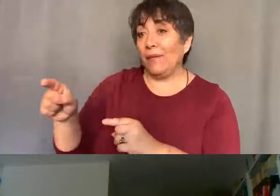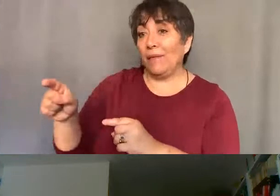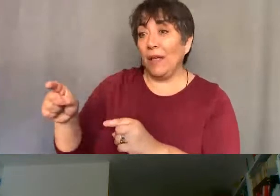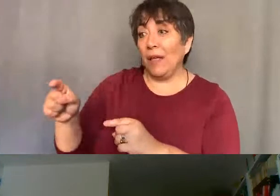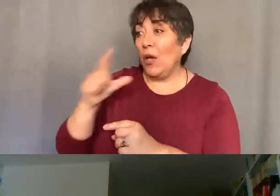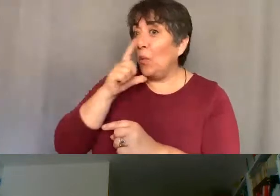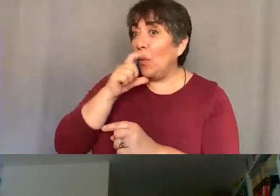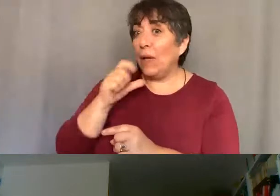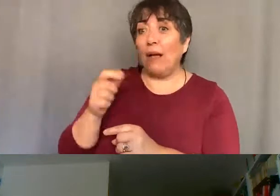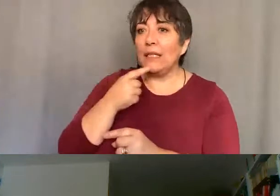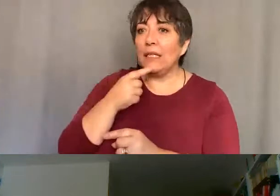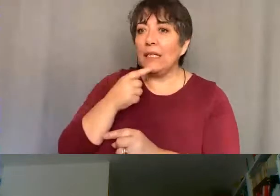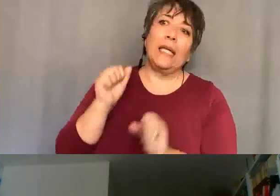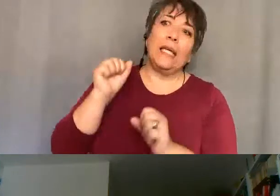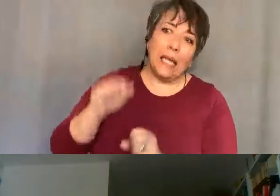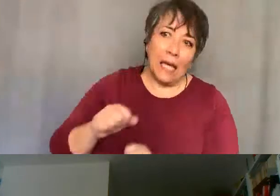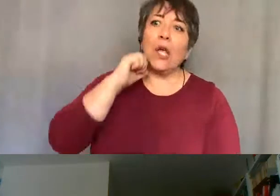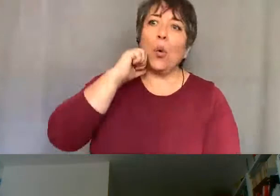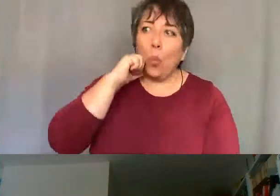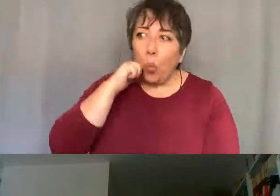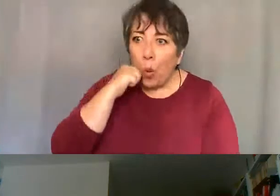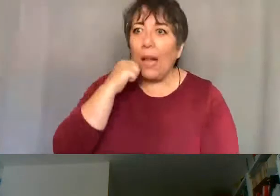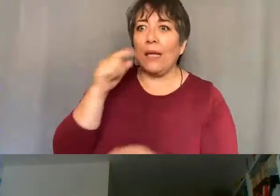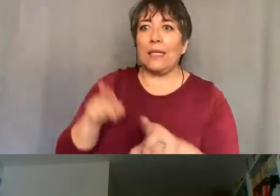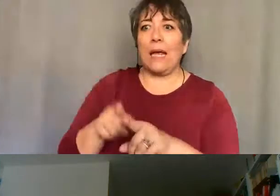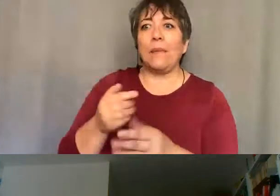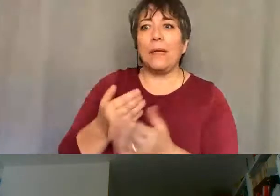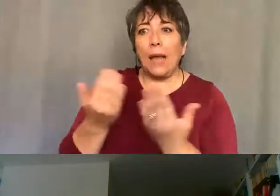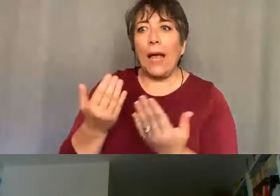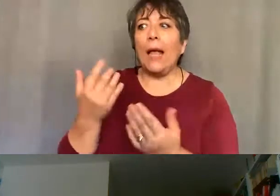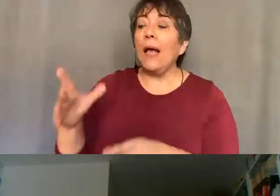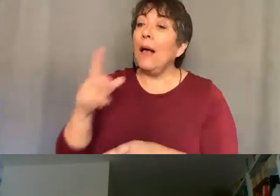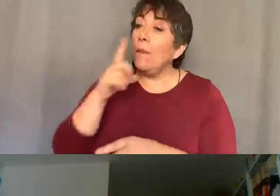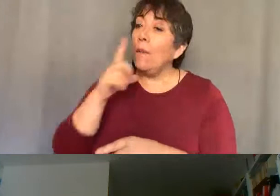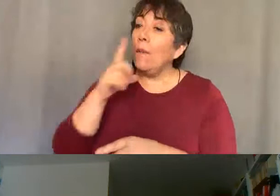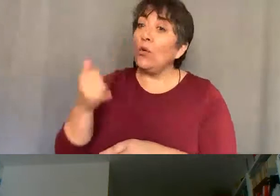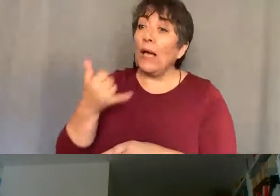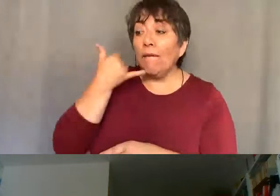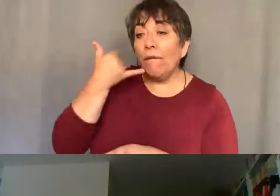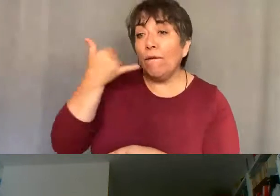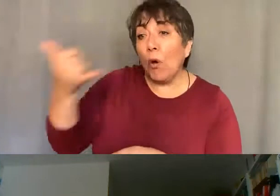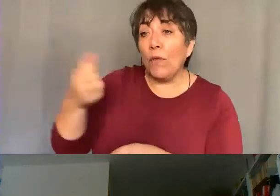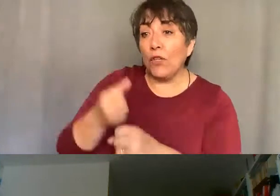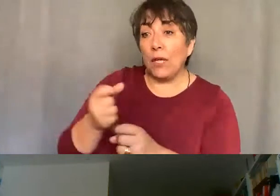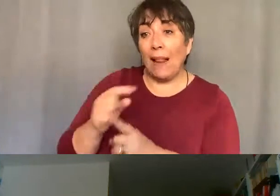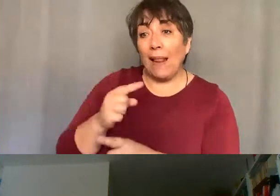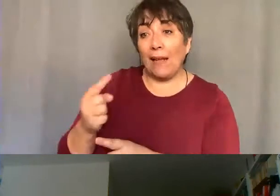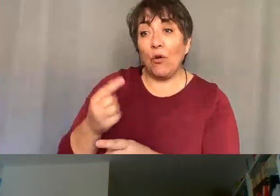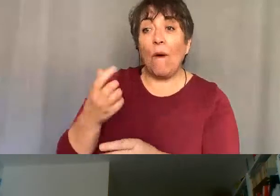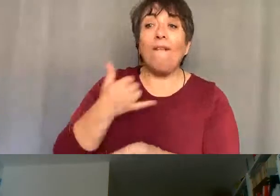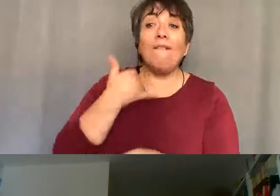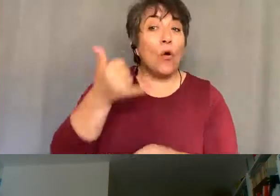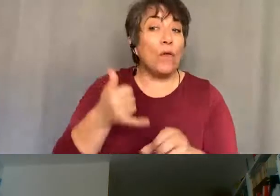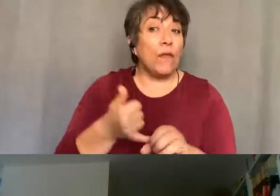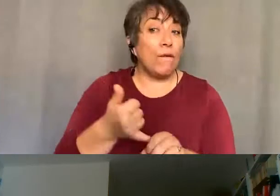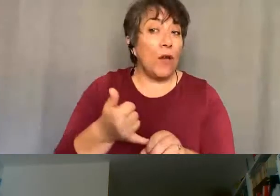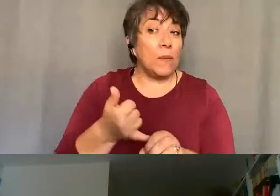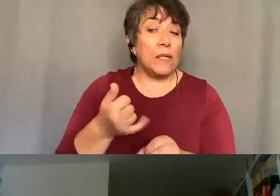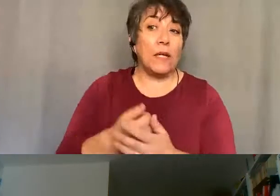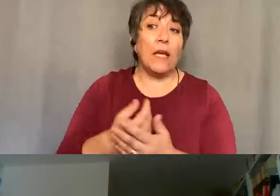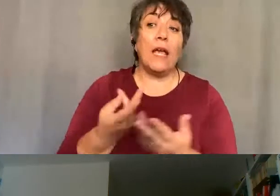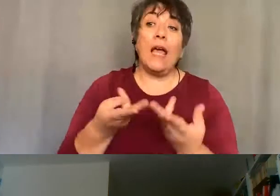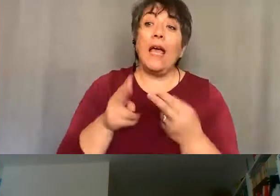give the pharmacy a call later that day to see if it could be pulled down the spine. If it was out of hours and we were